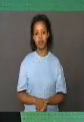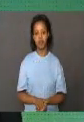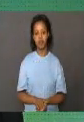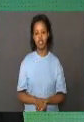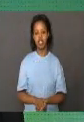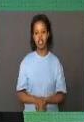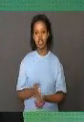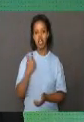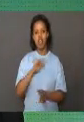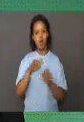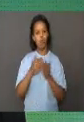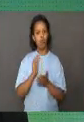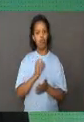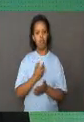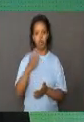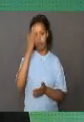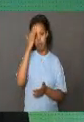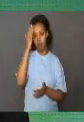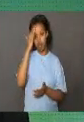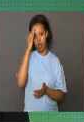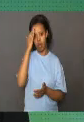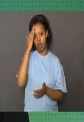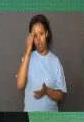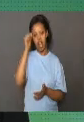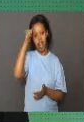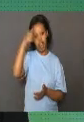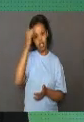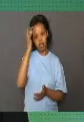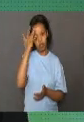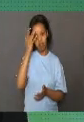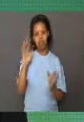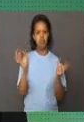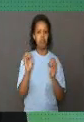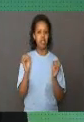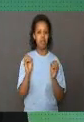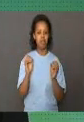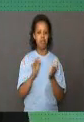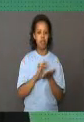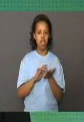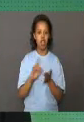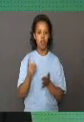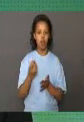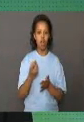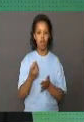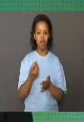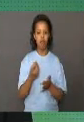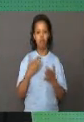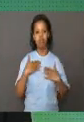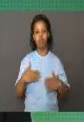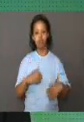As we know, there is no cure for AIDS, nor a vaccine to provide